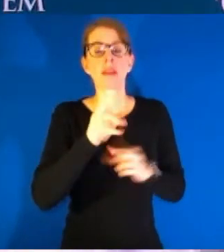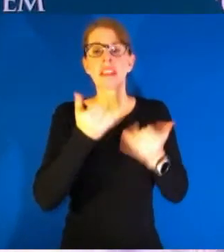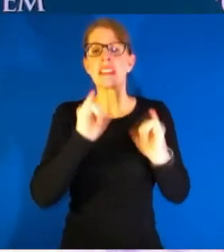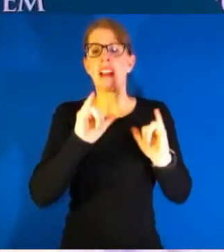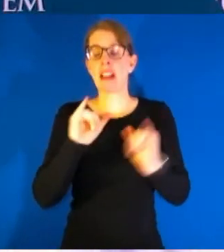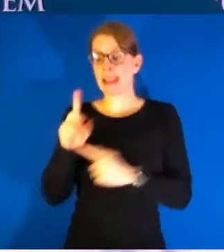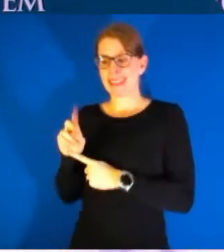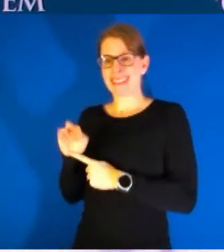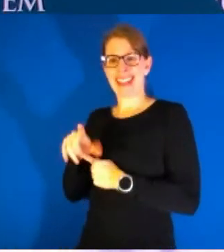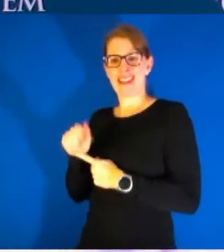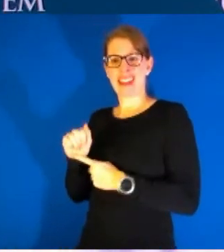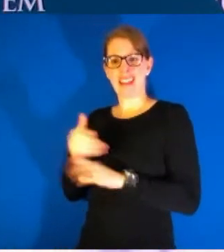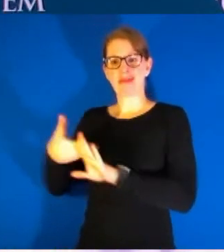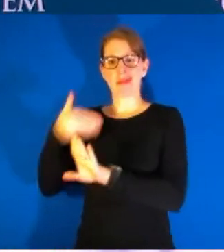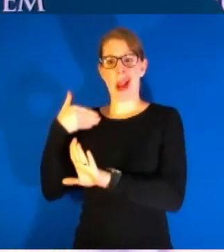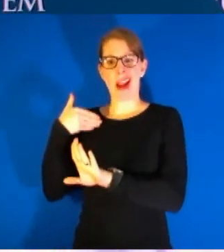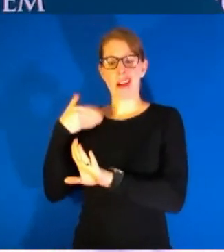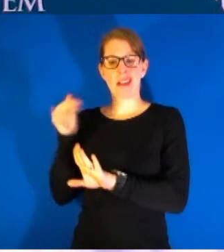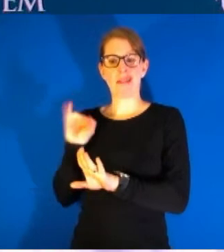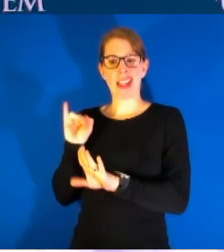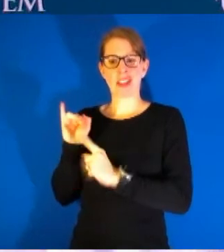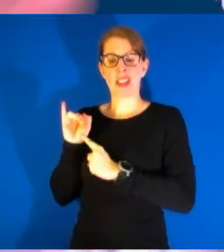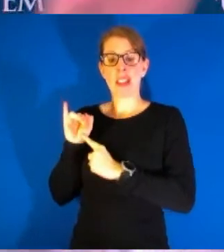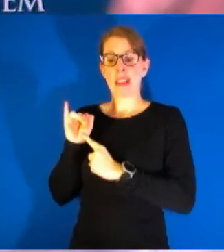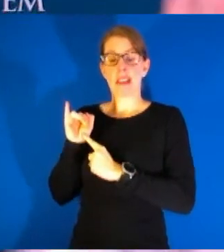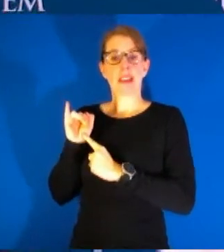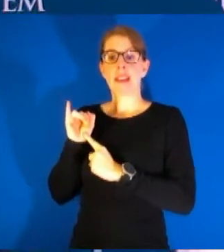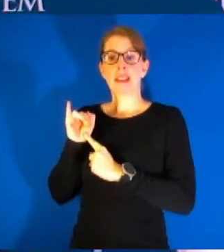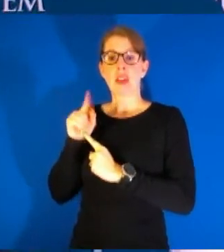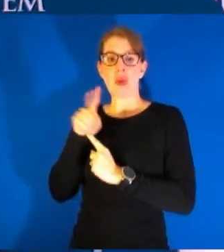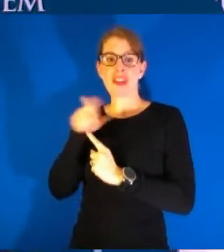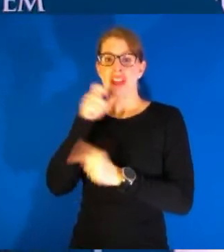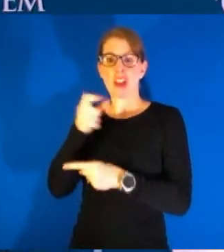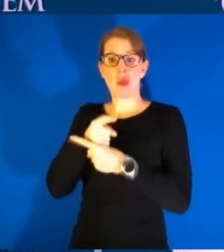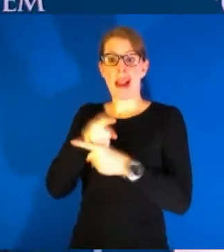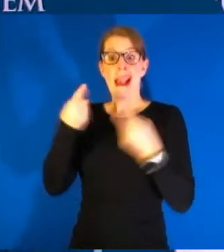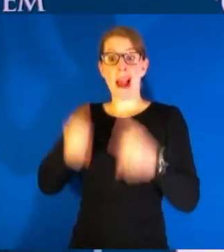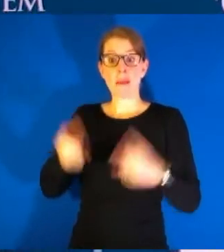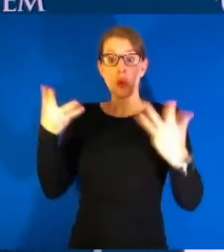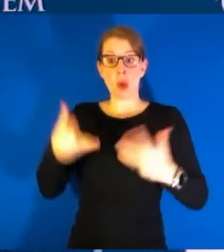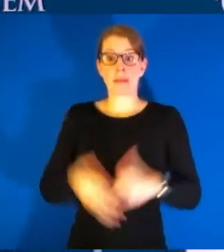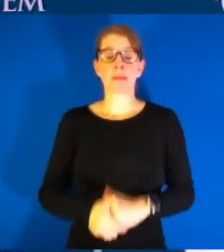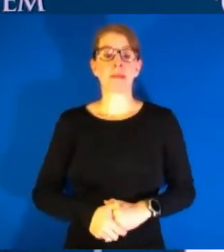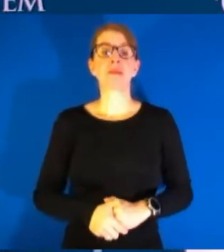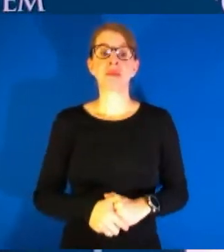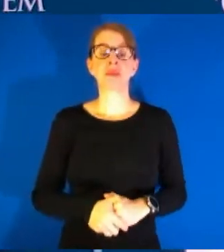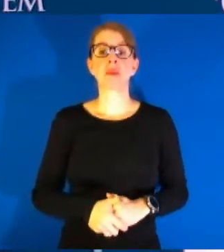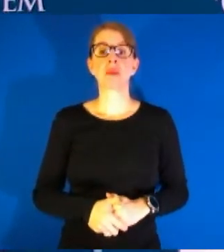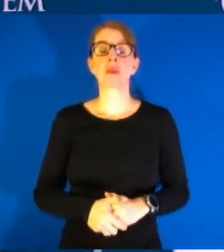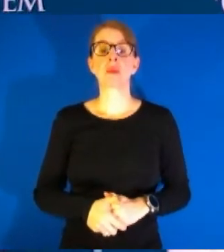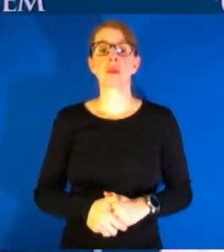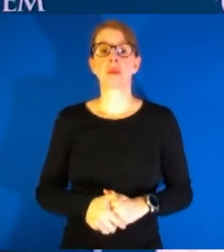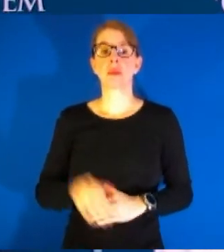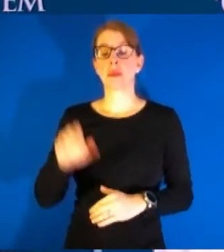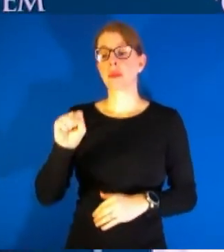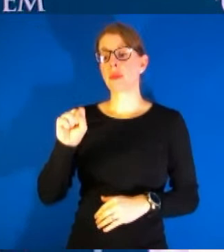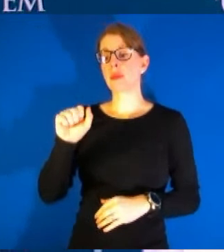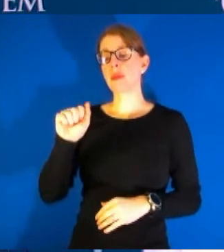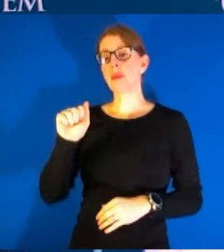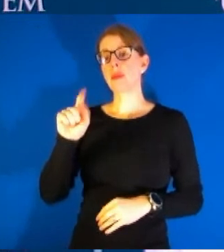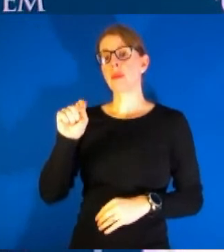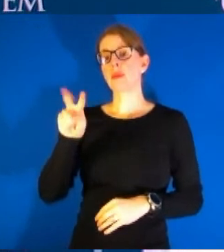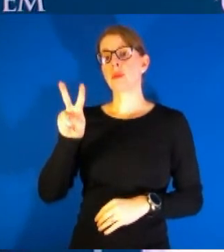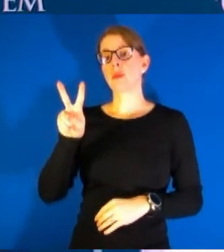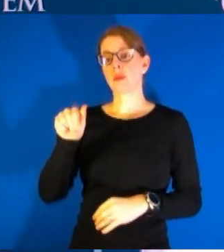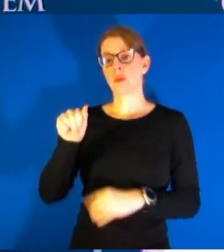and prior. And so that actually the stem of the question isn't correct. What happened is the sotrovimab is the one for Omicron.